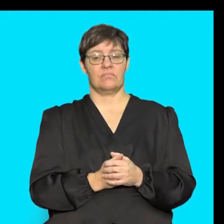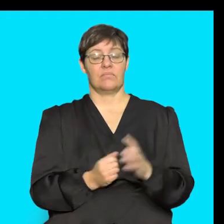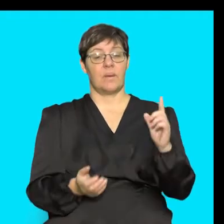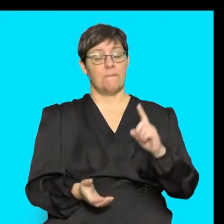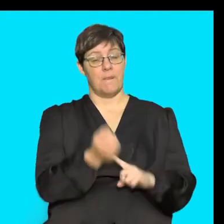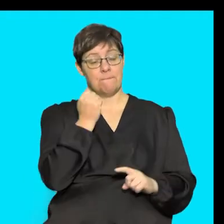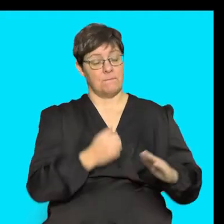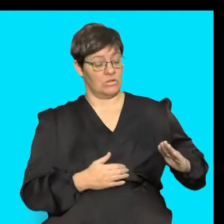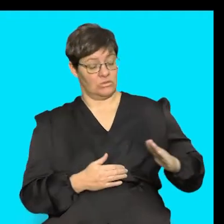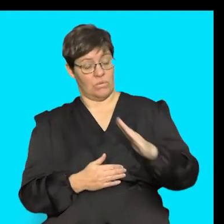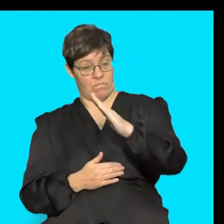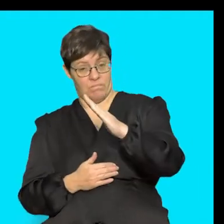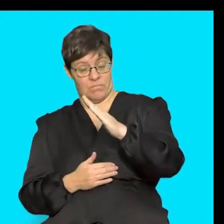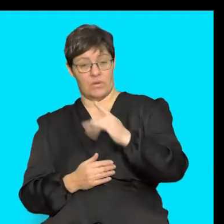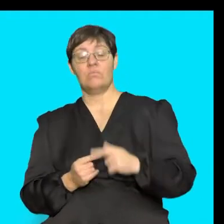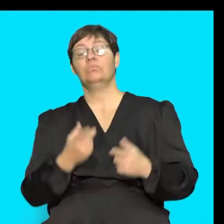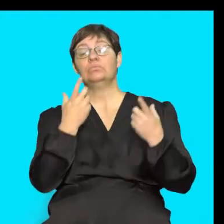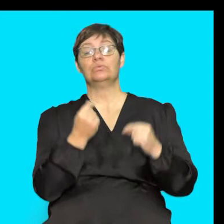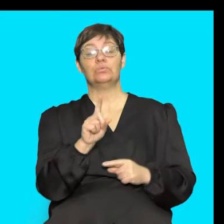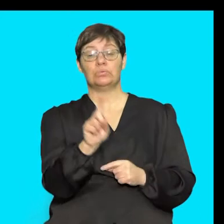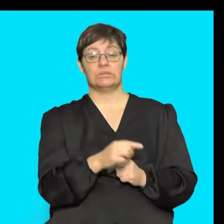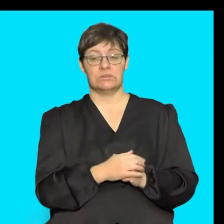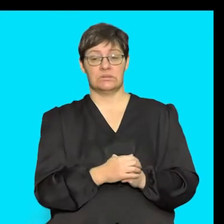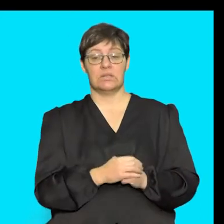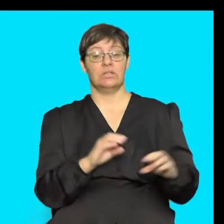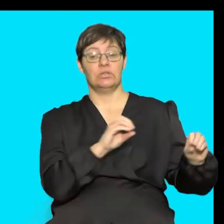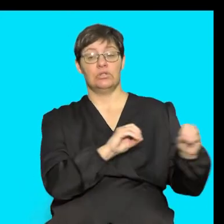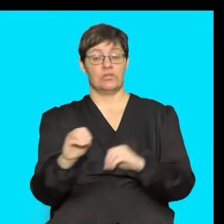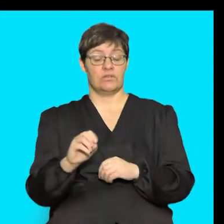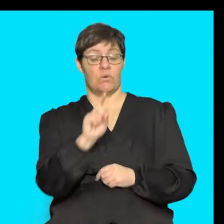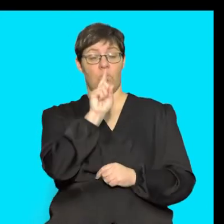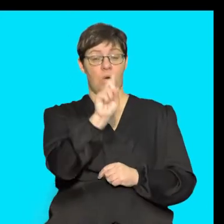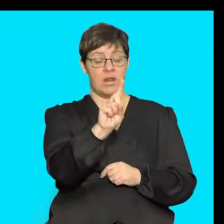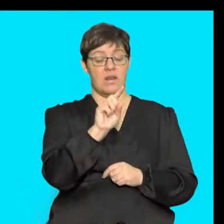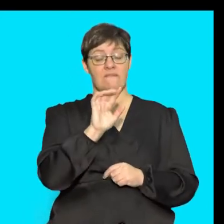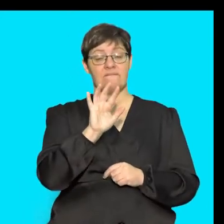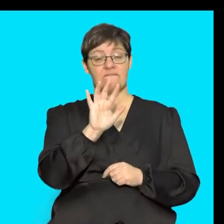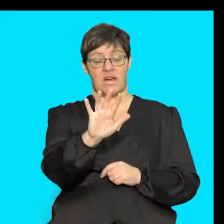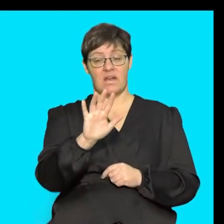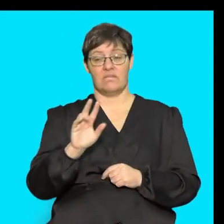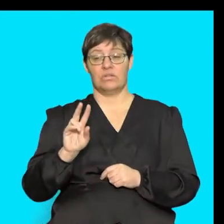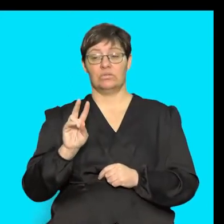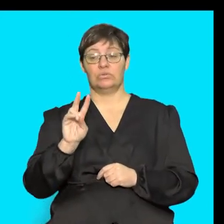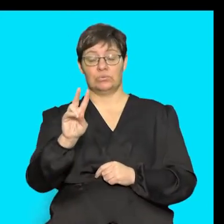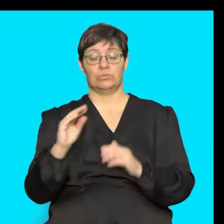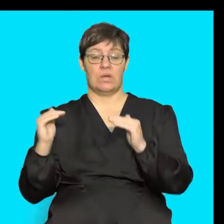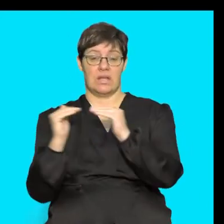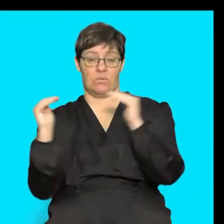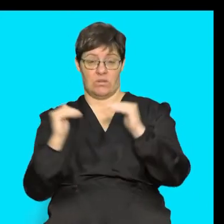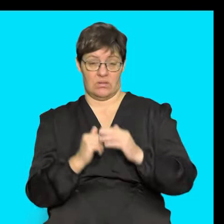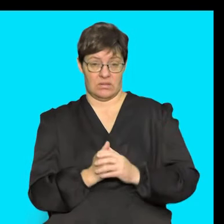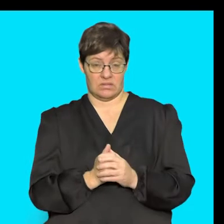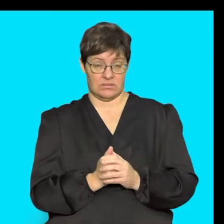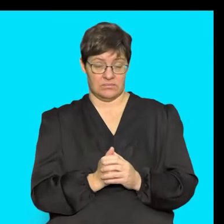to get the slope, we agreed, use the following key, Shift 1, 5, 2,